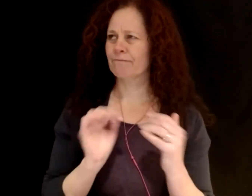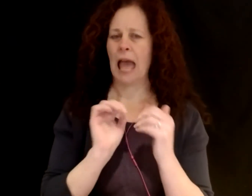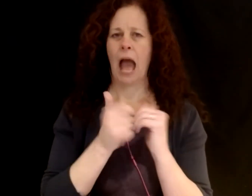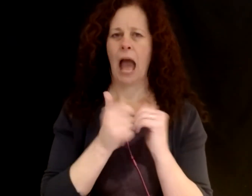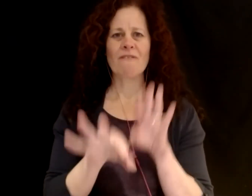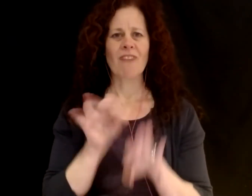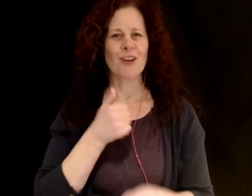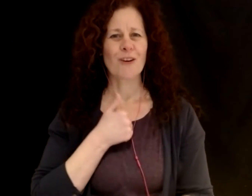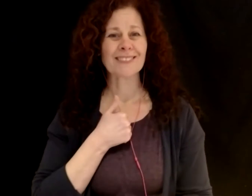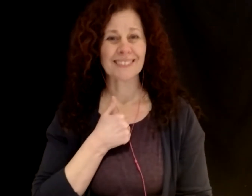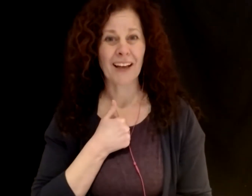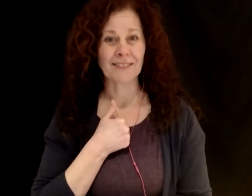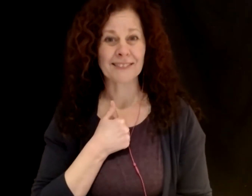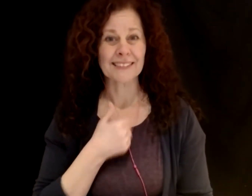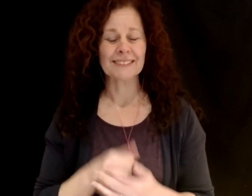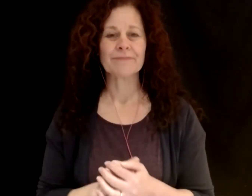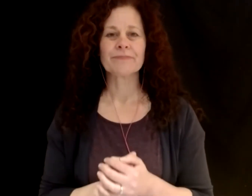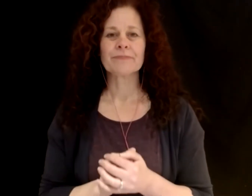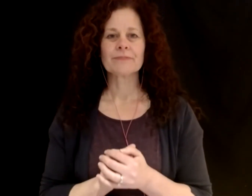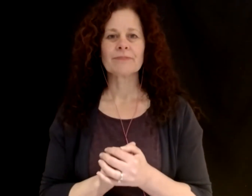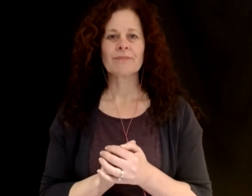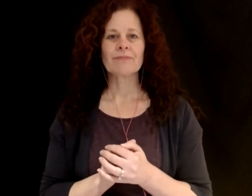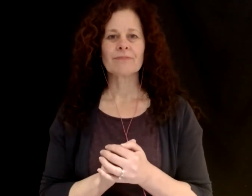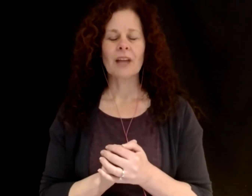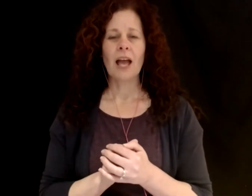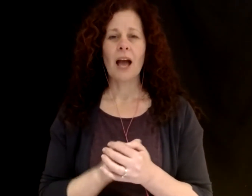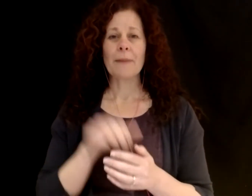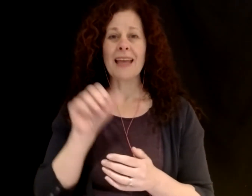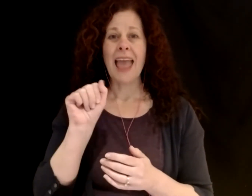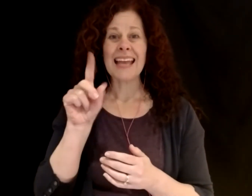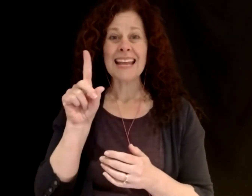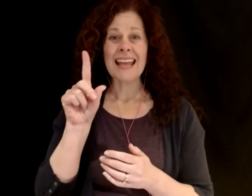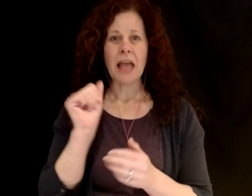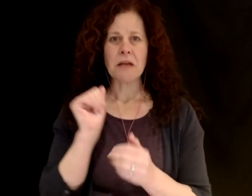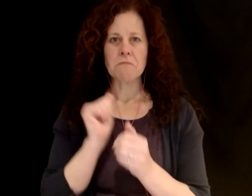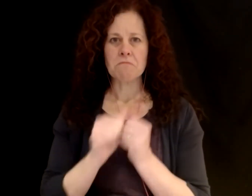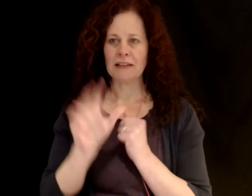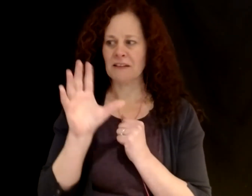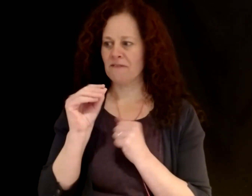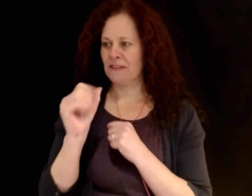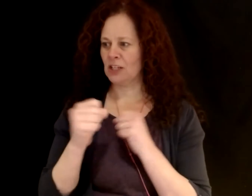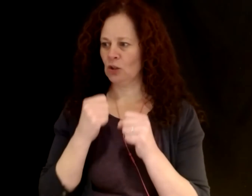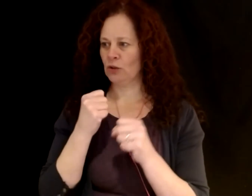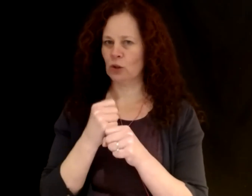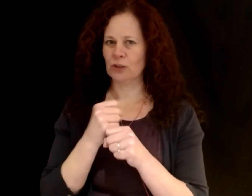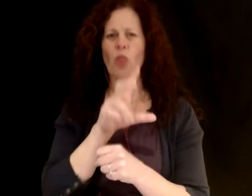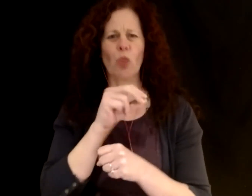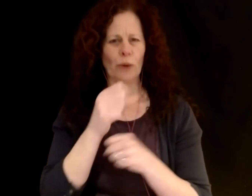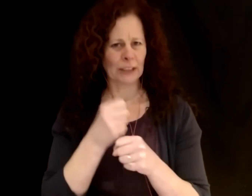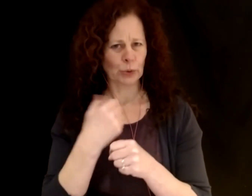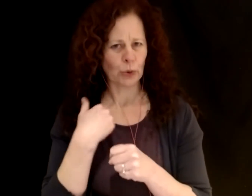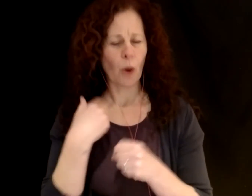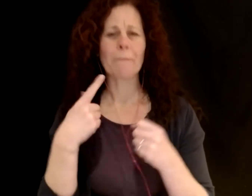years, 50 some years after the ABA and 30 years after the ADA, but where do we find